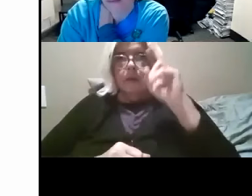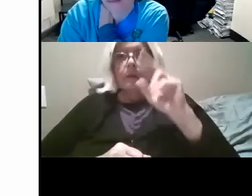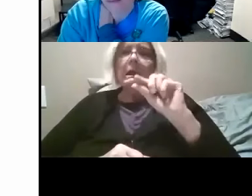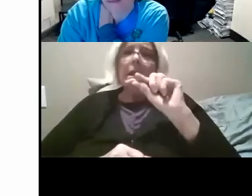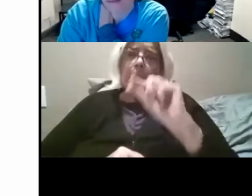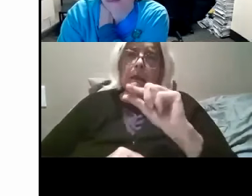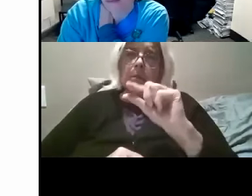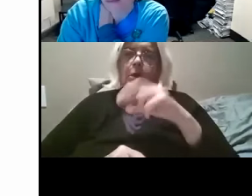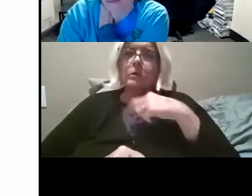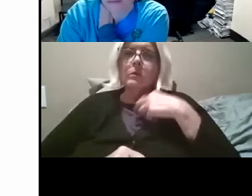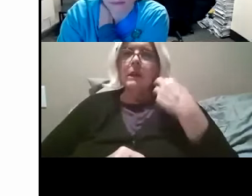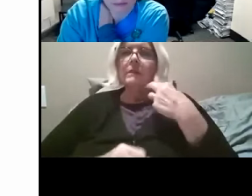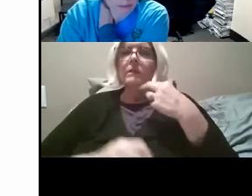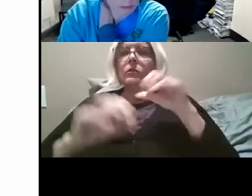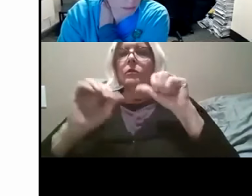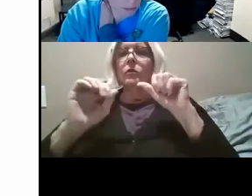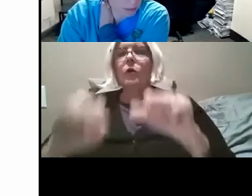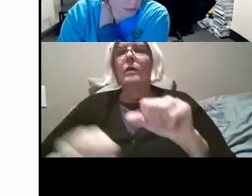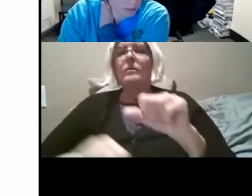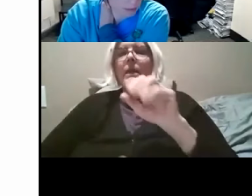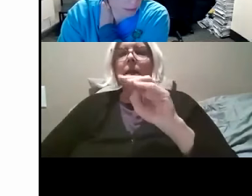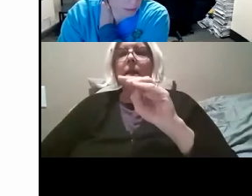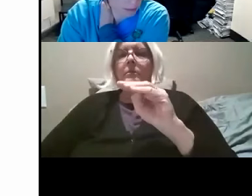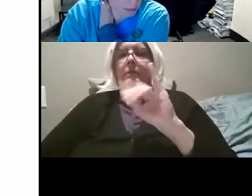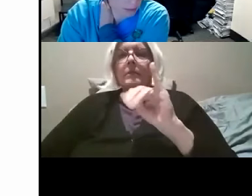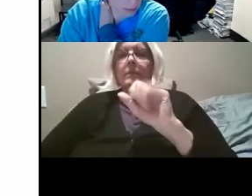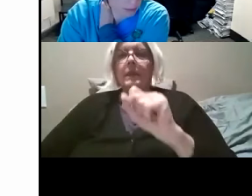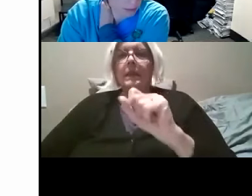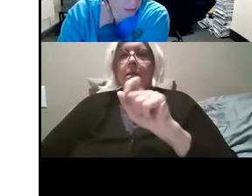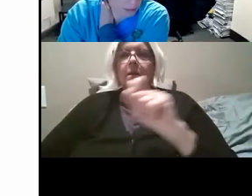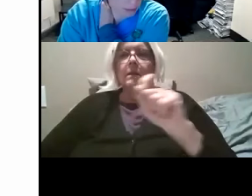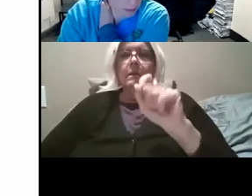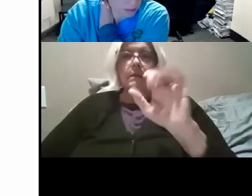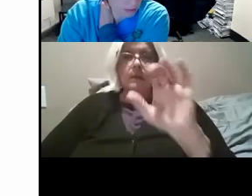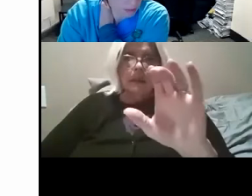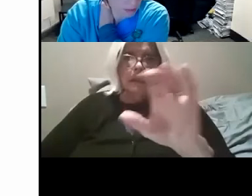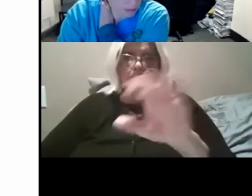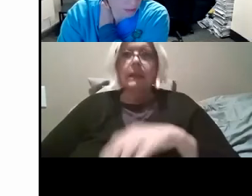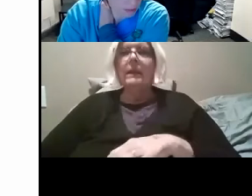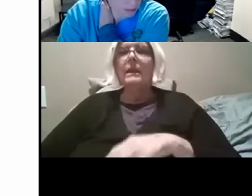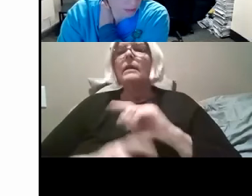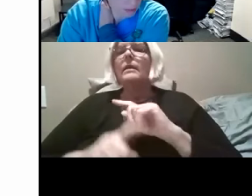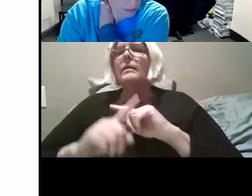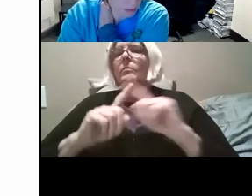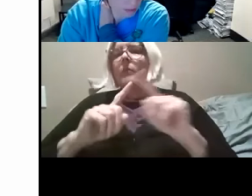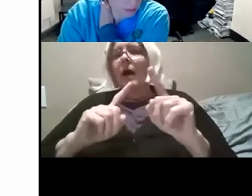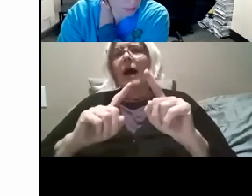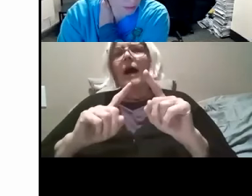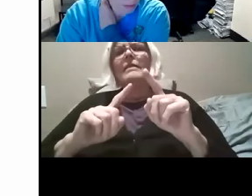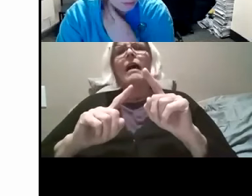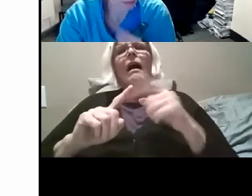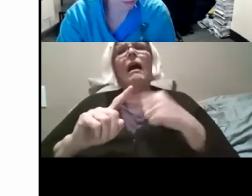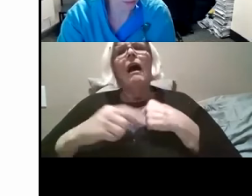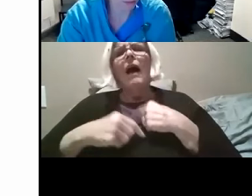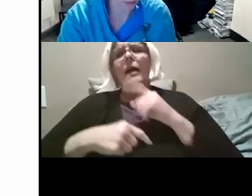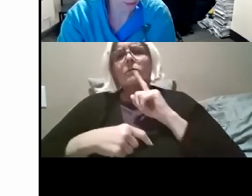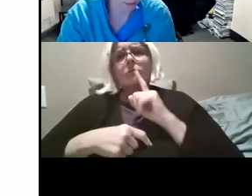many reasons I was just thrilled for them to receive this vaccine. One, I felt as a parent